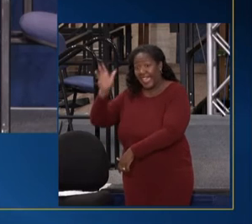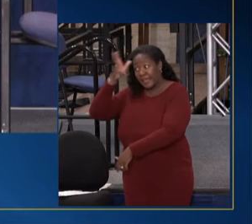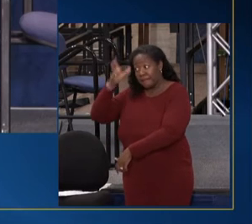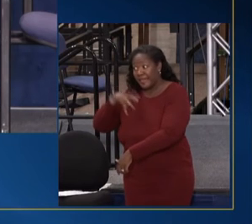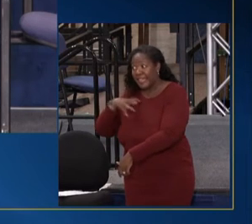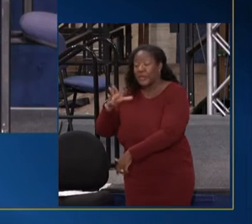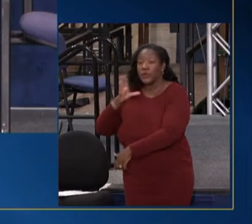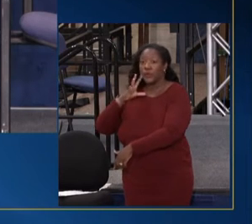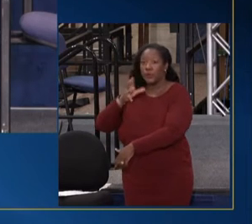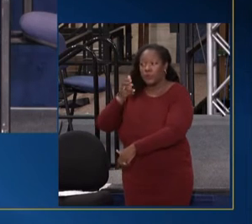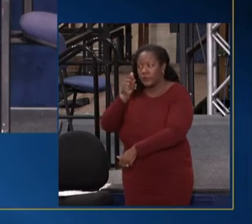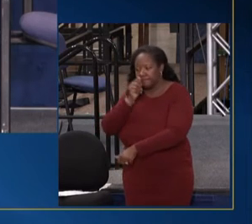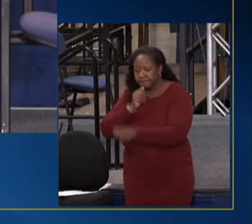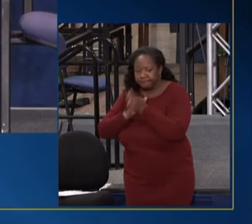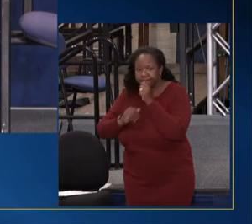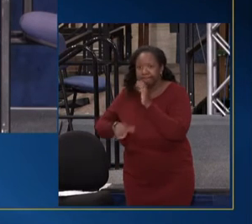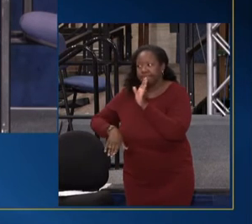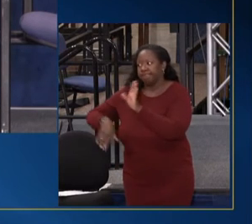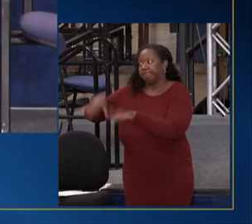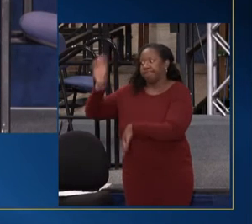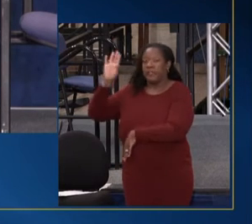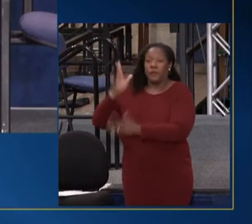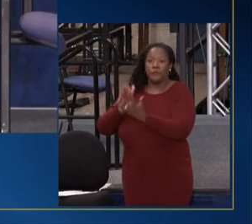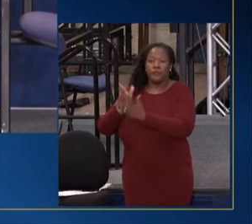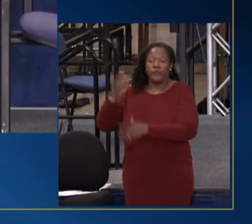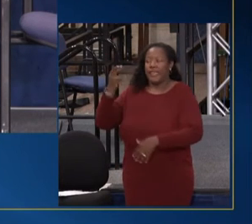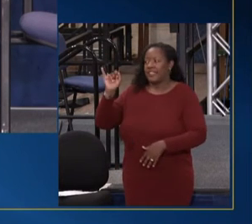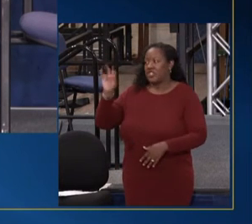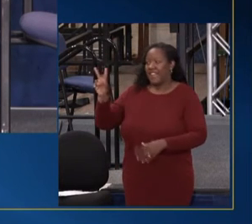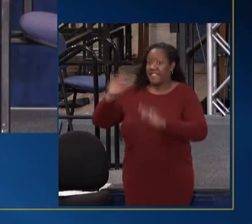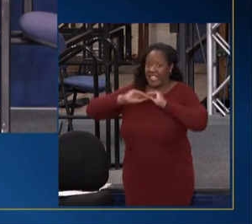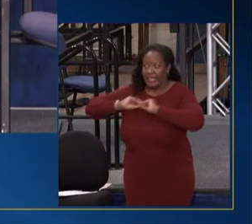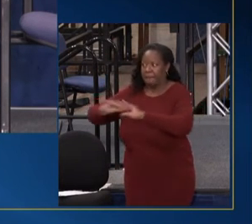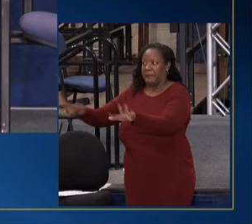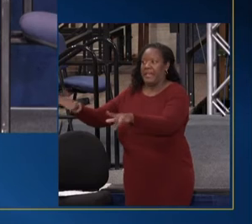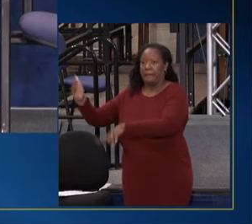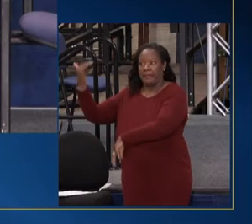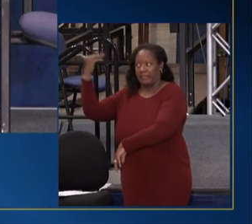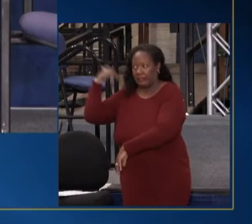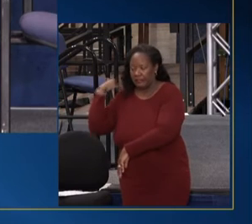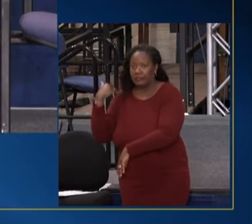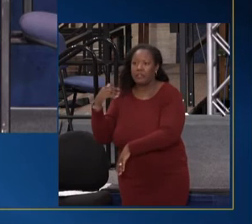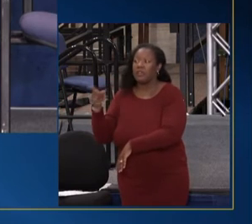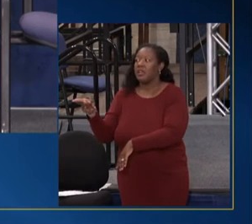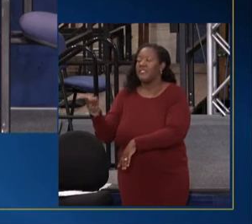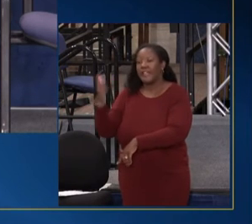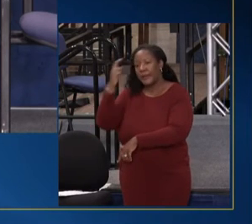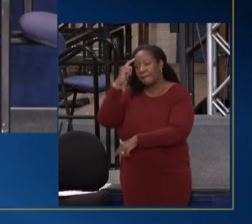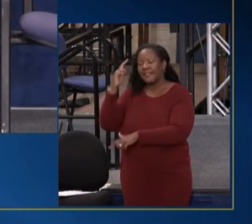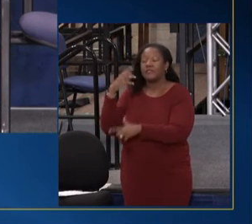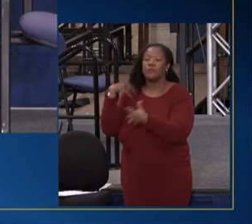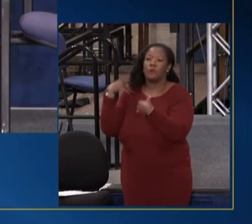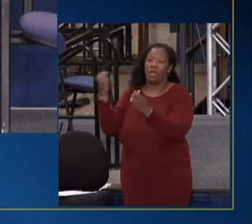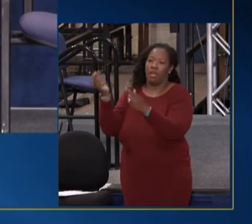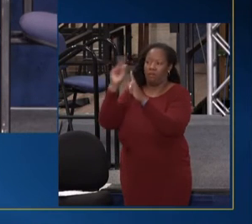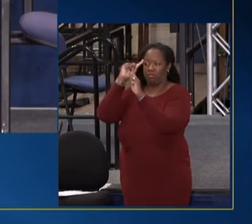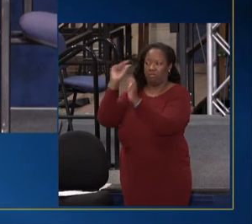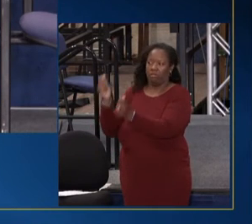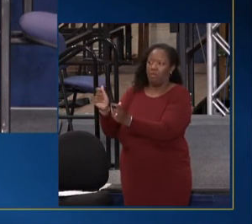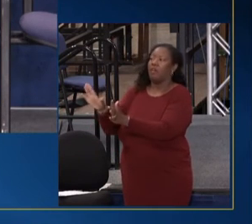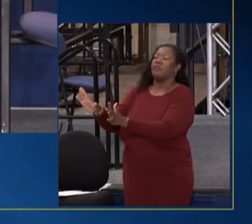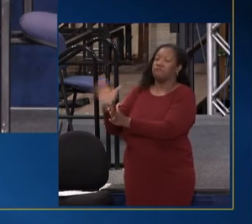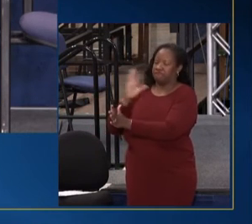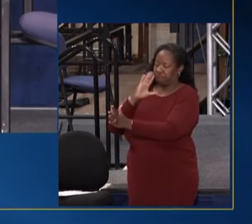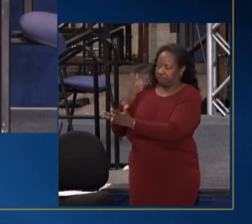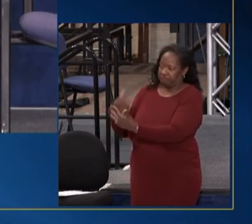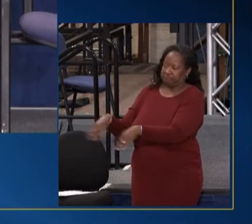through the HIV epidemic, as Carol's talking about, their focus on HIV in older adults, their mental health is obviously important too. We